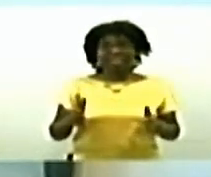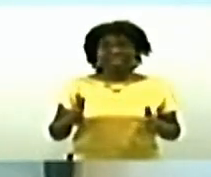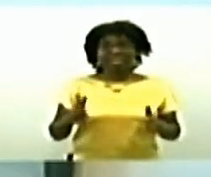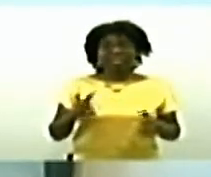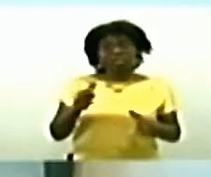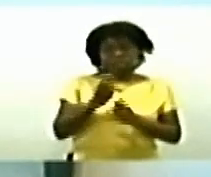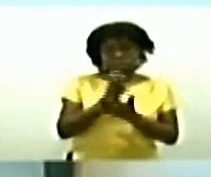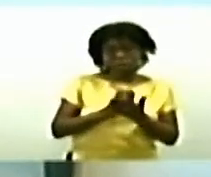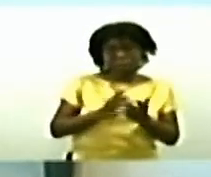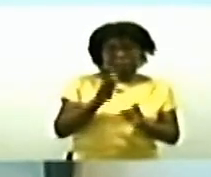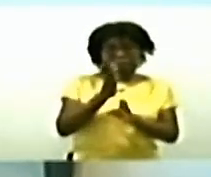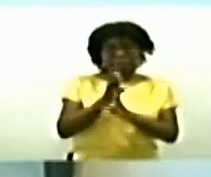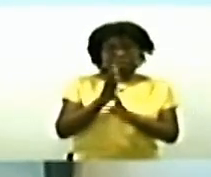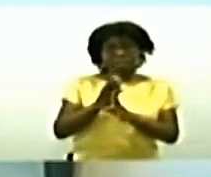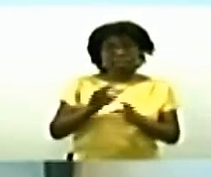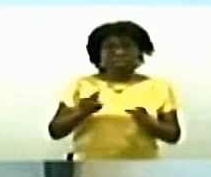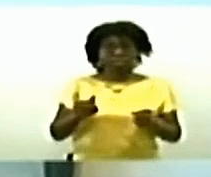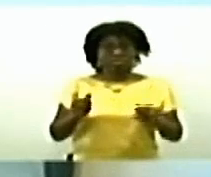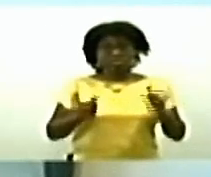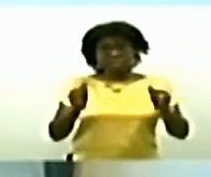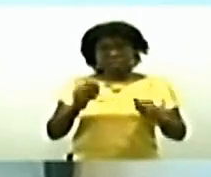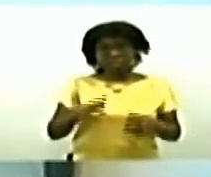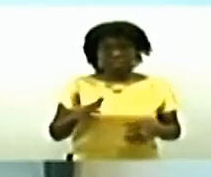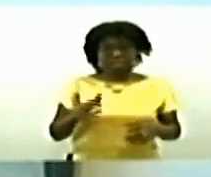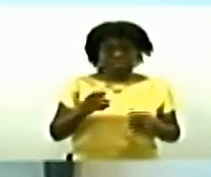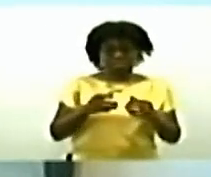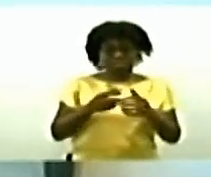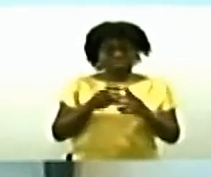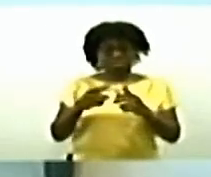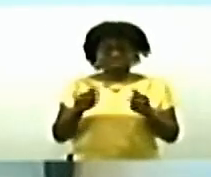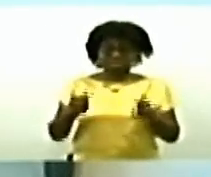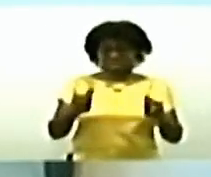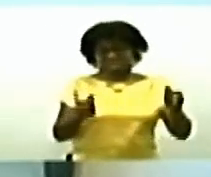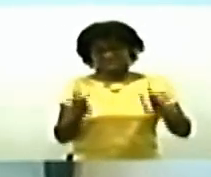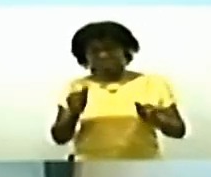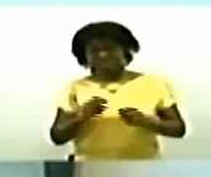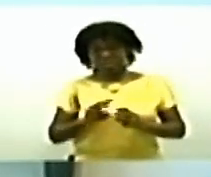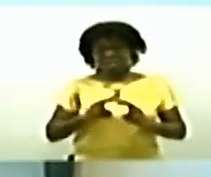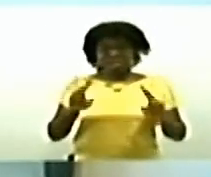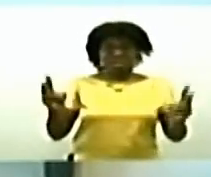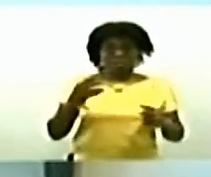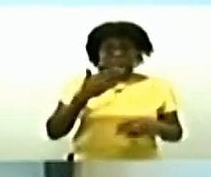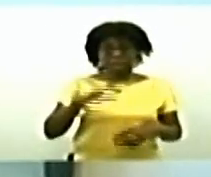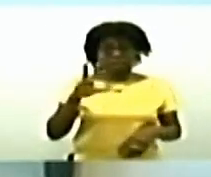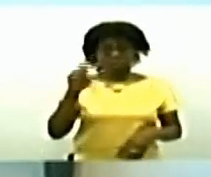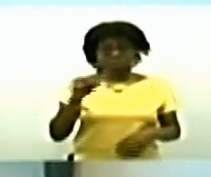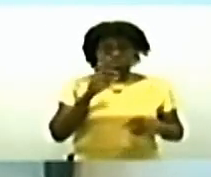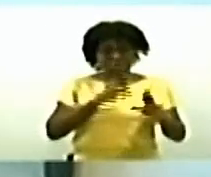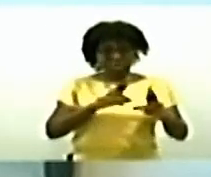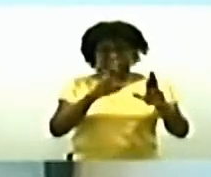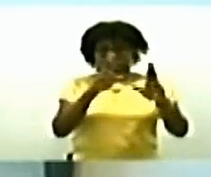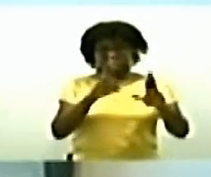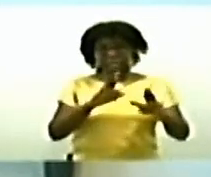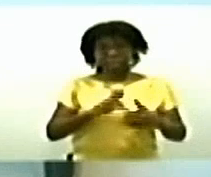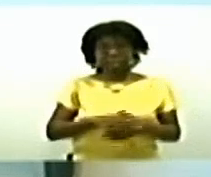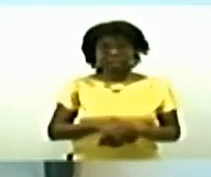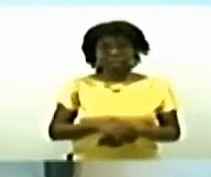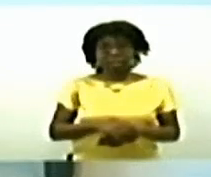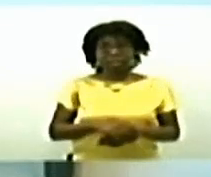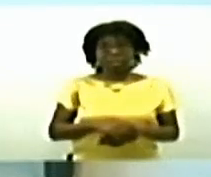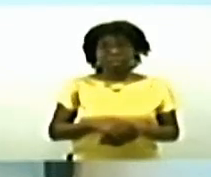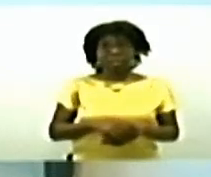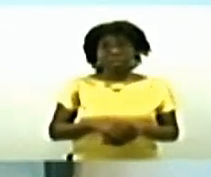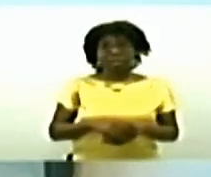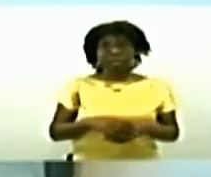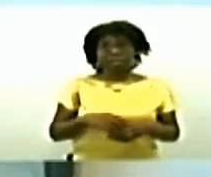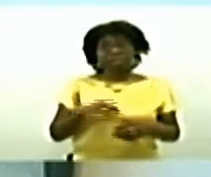drivers and they drive really reckless. Some of them have no respect when it comes to the way that they treat. So I pray that